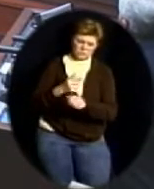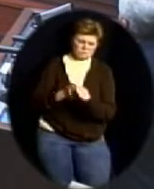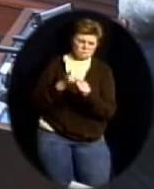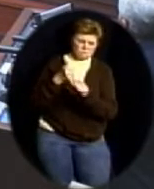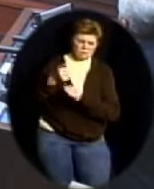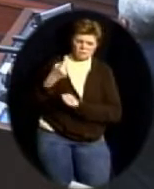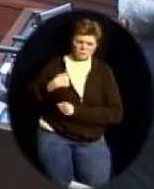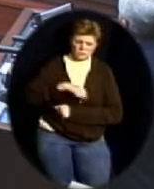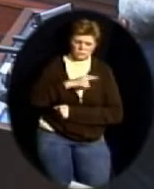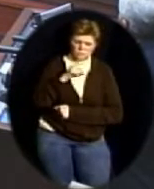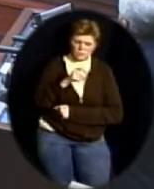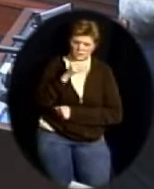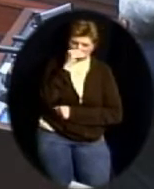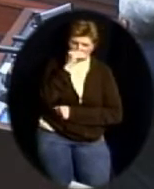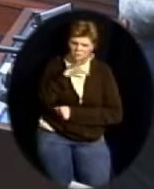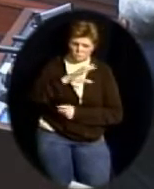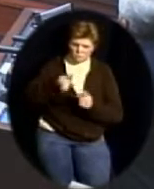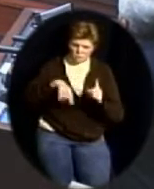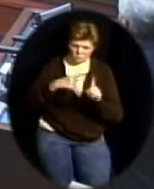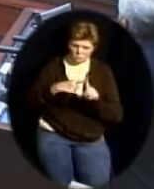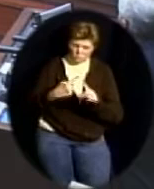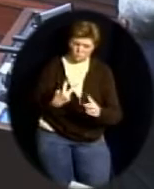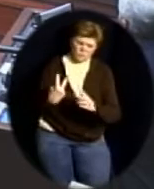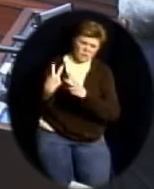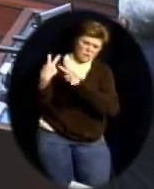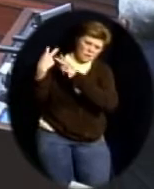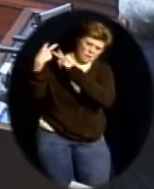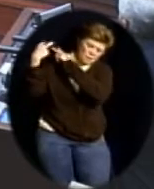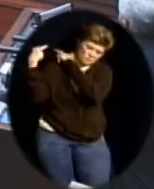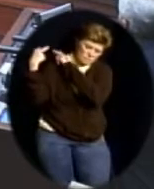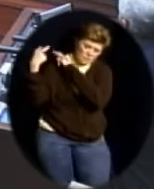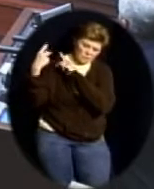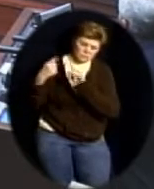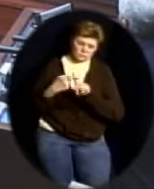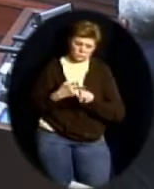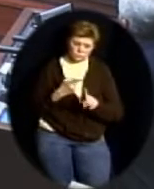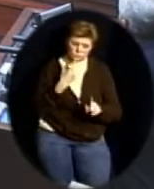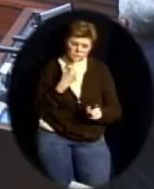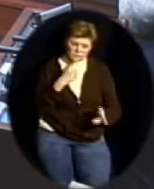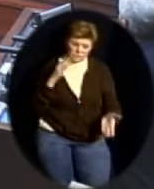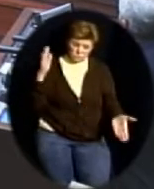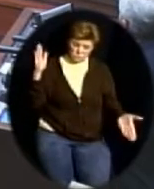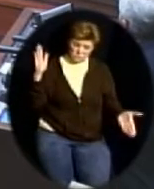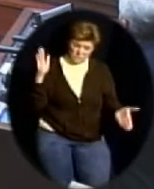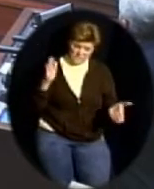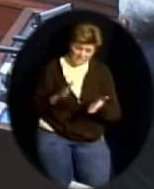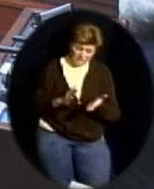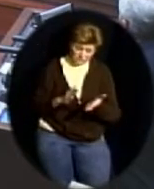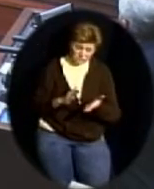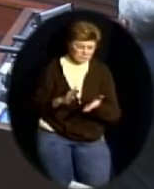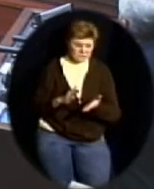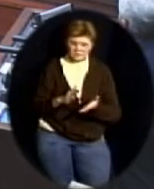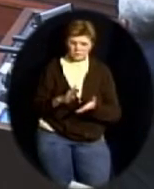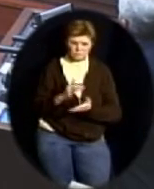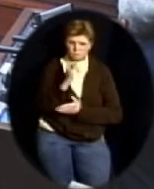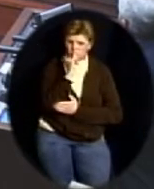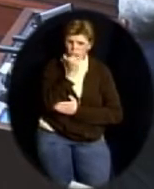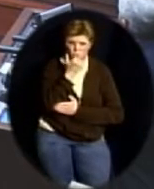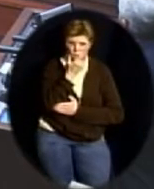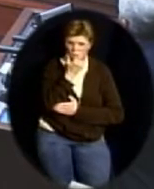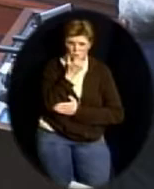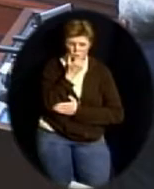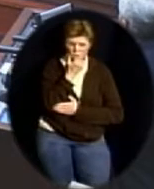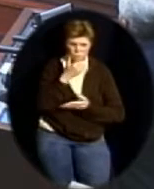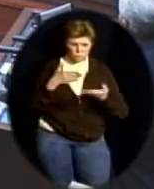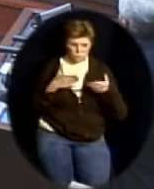that would be faced with reductions, I think would put the wrong perspective in this board's eyes. And so I just ask you to